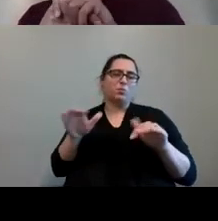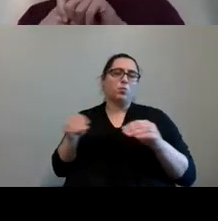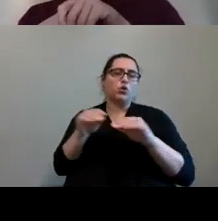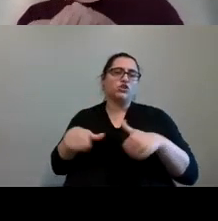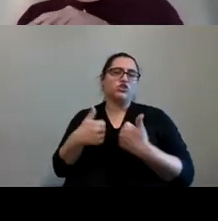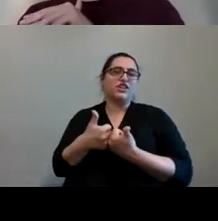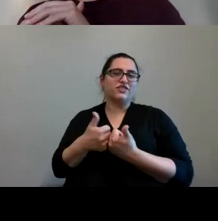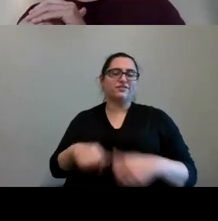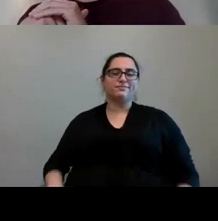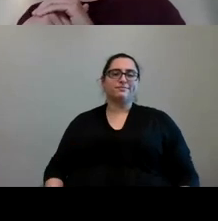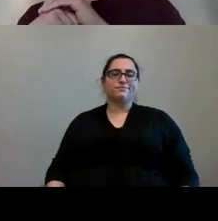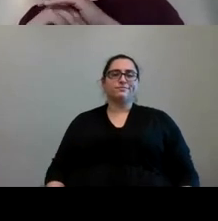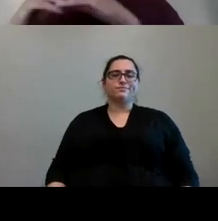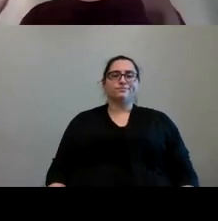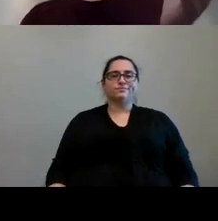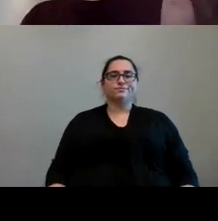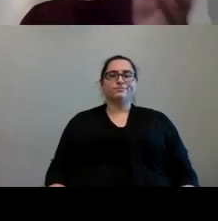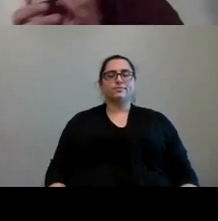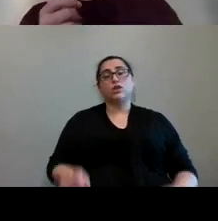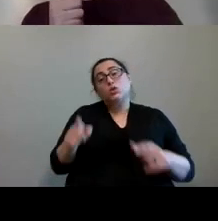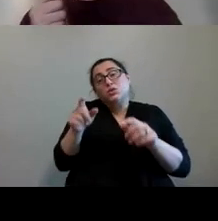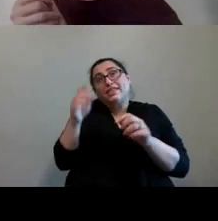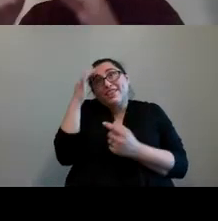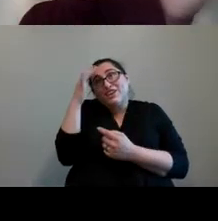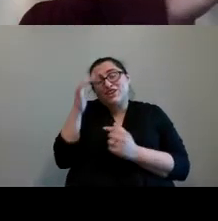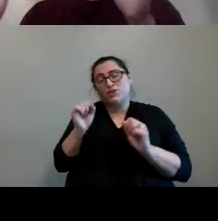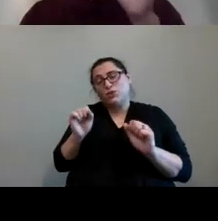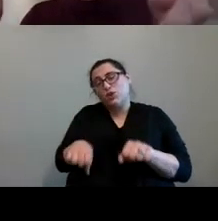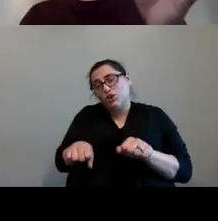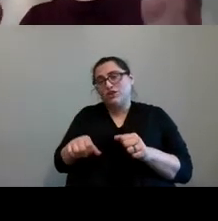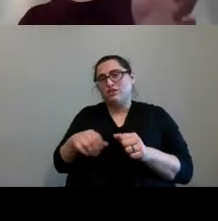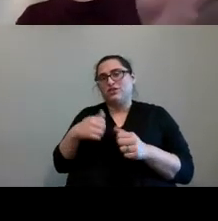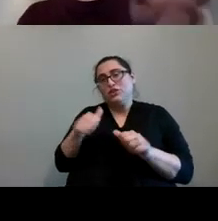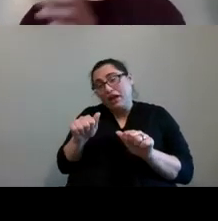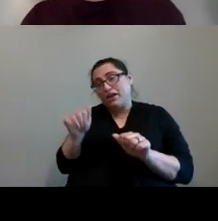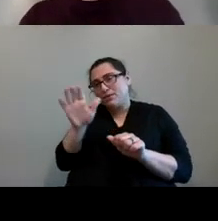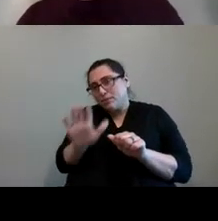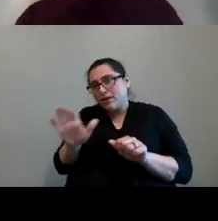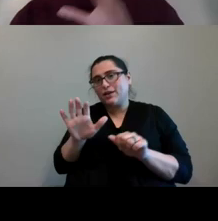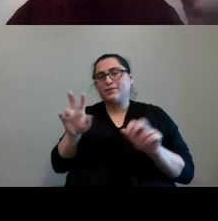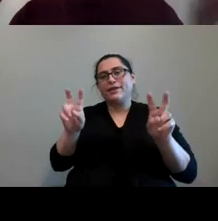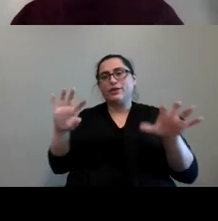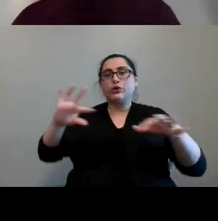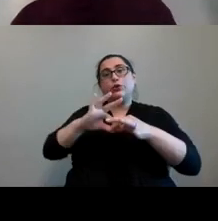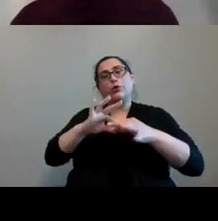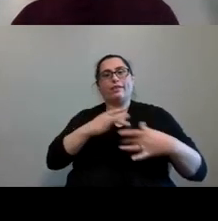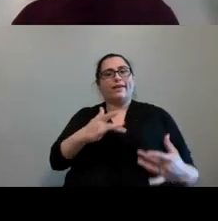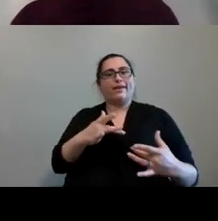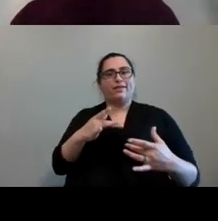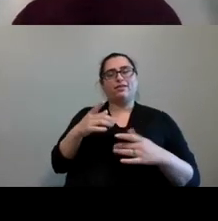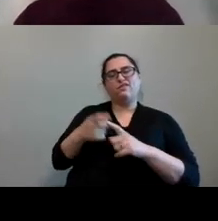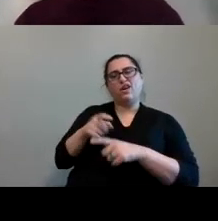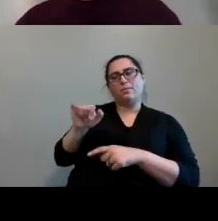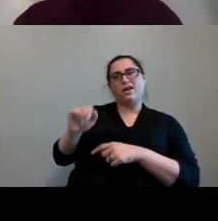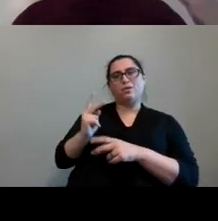that makes sense. But you could theoretically do that and try to approximate the joint likelihood by like the product of the marginals,